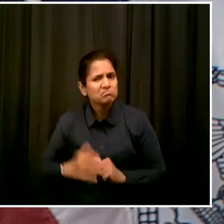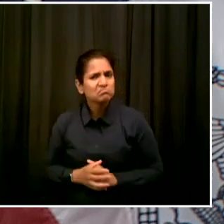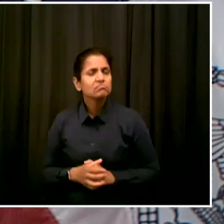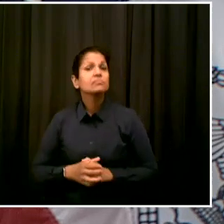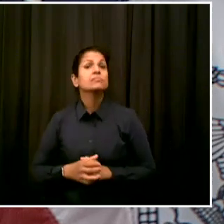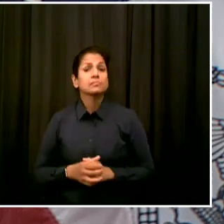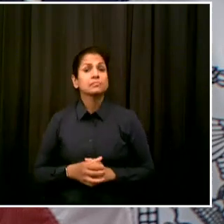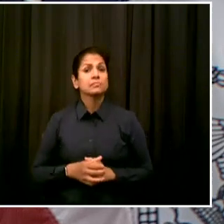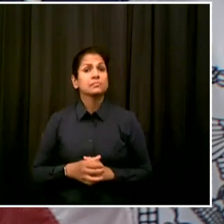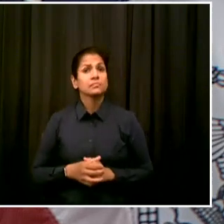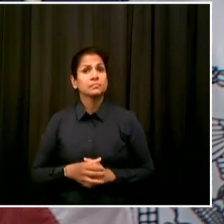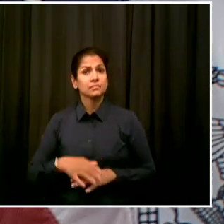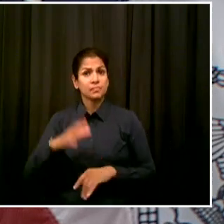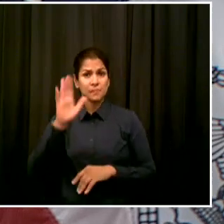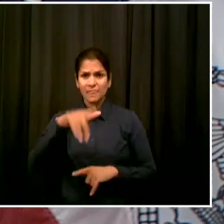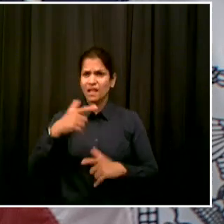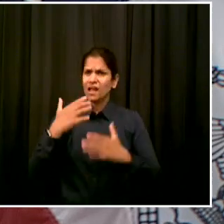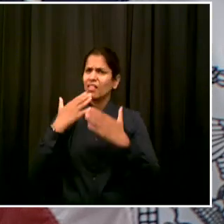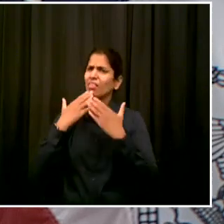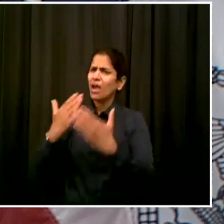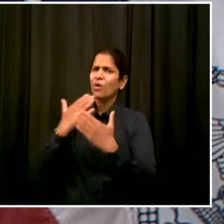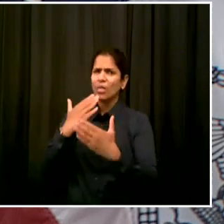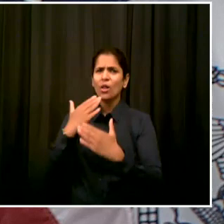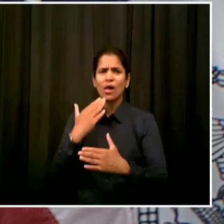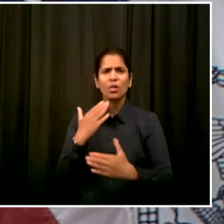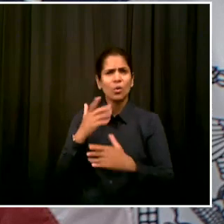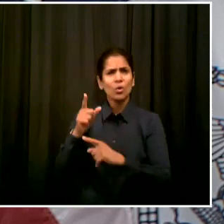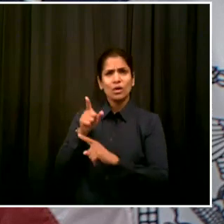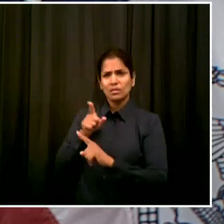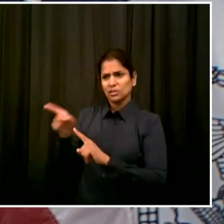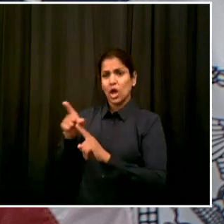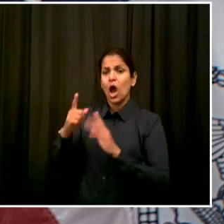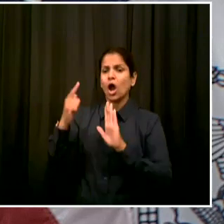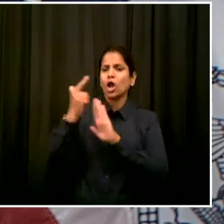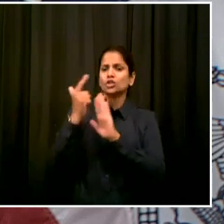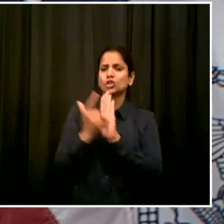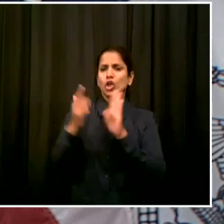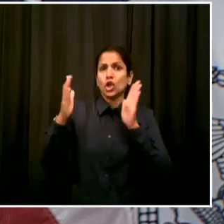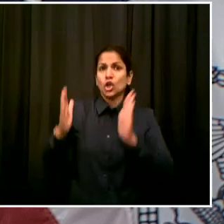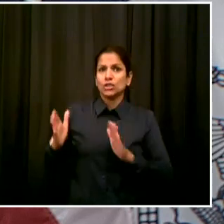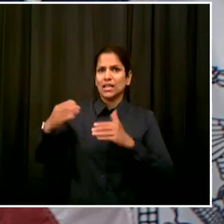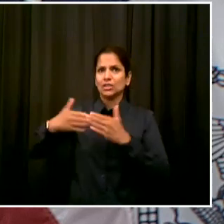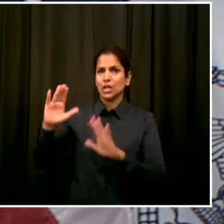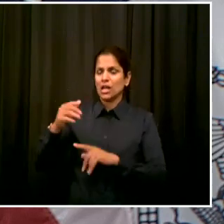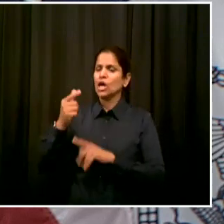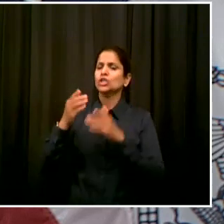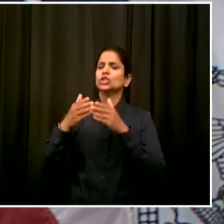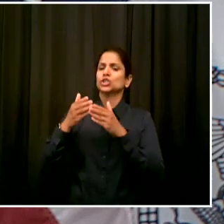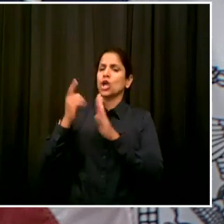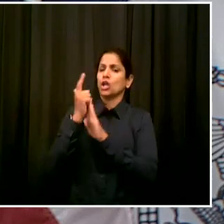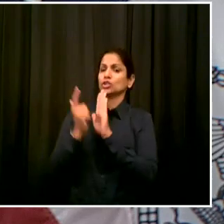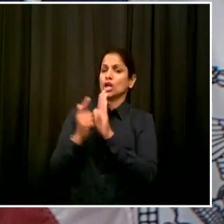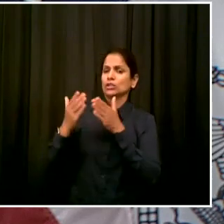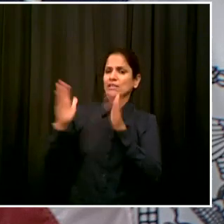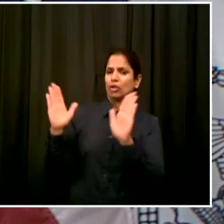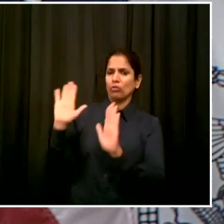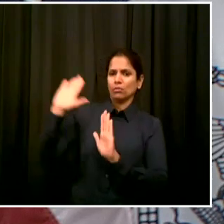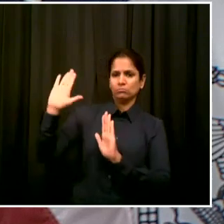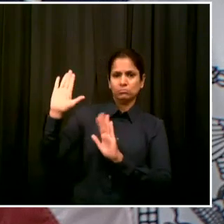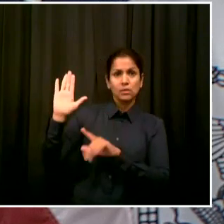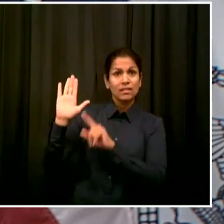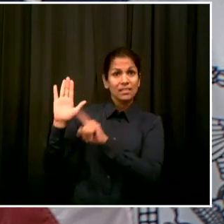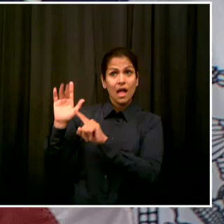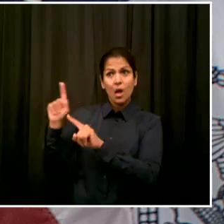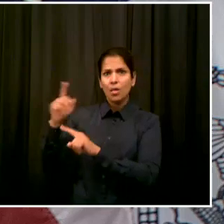And the Attorney General did an important review and came forward with a number of ideas, and I appreciate that. I'll